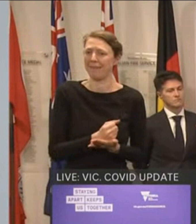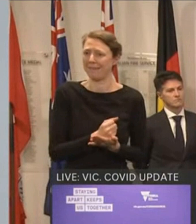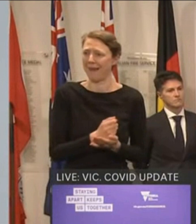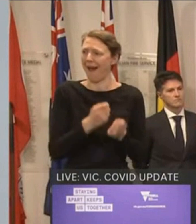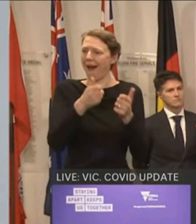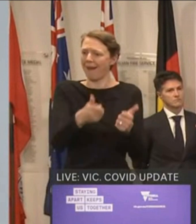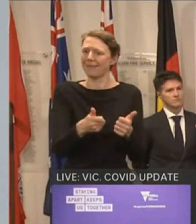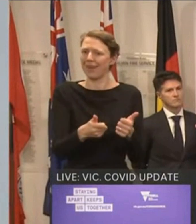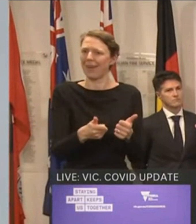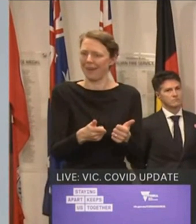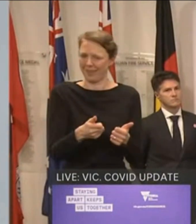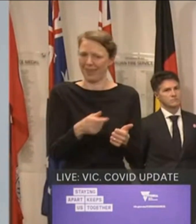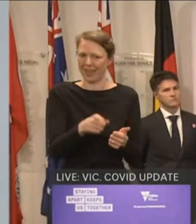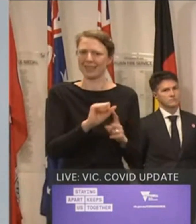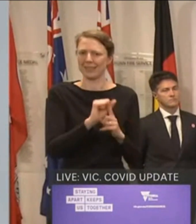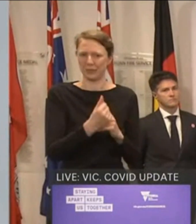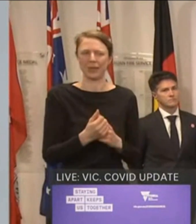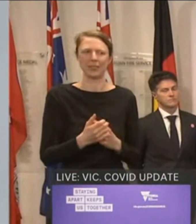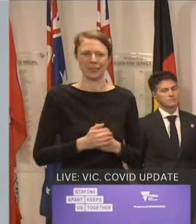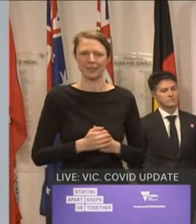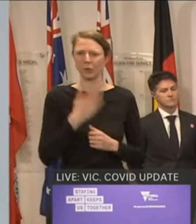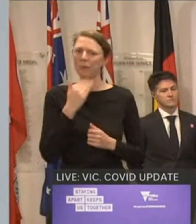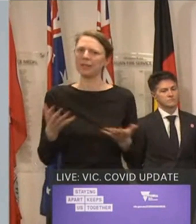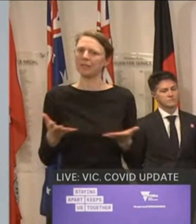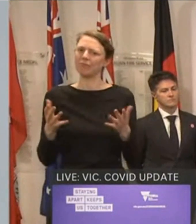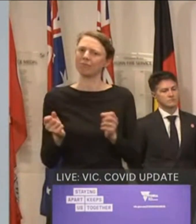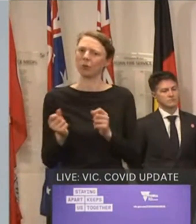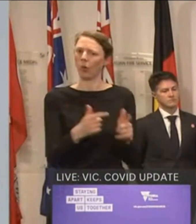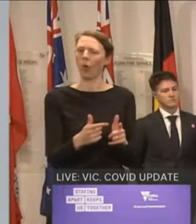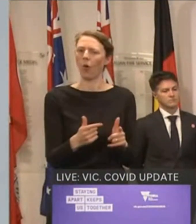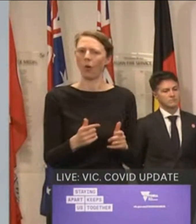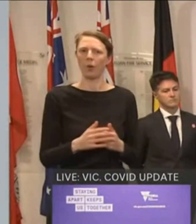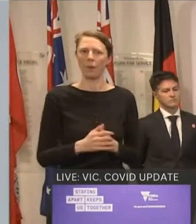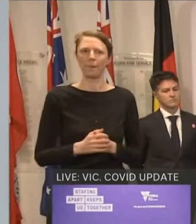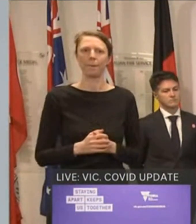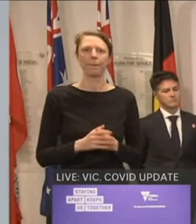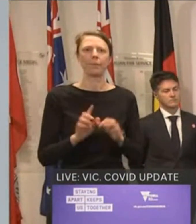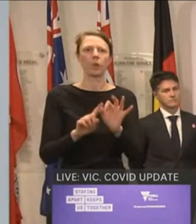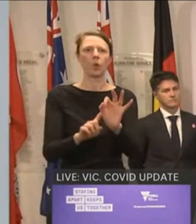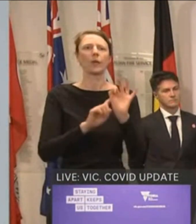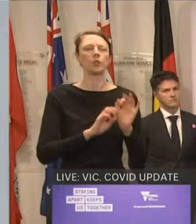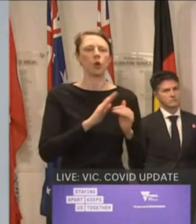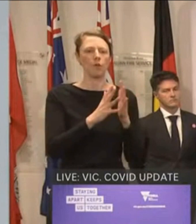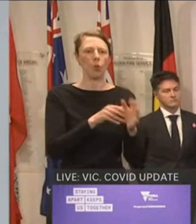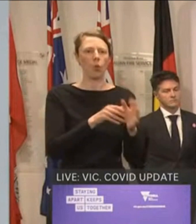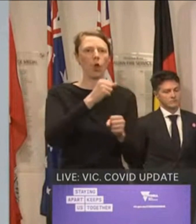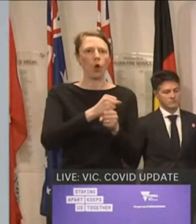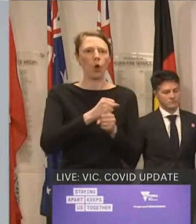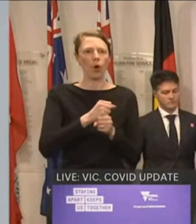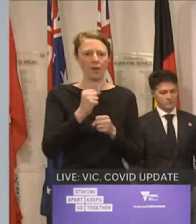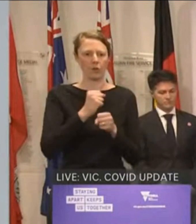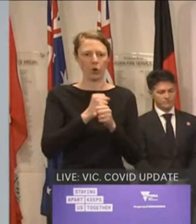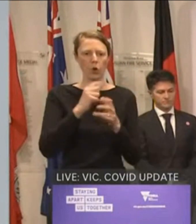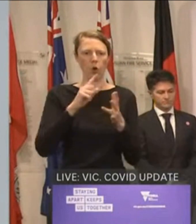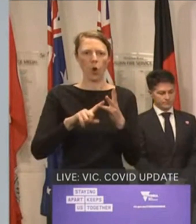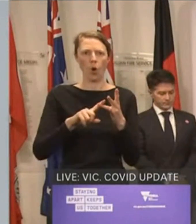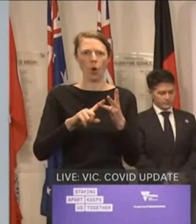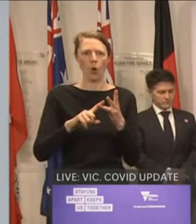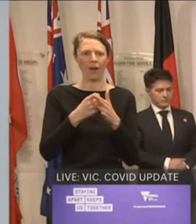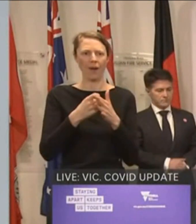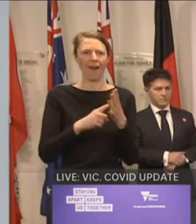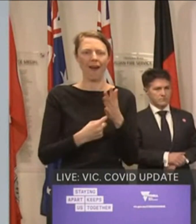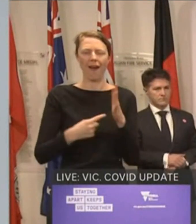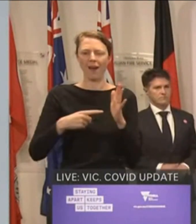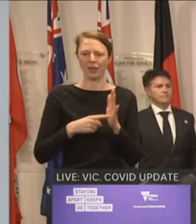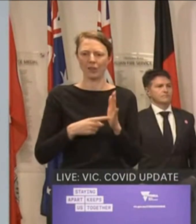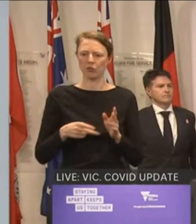to follow that up. My advice is that they were advised. I'd have to look at the timing of that, but I also believe that